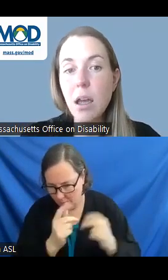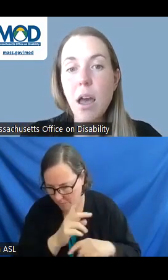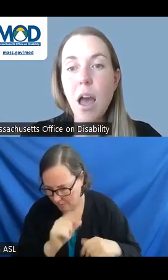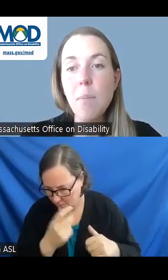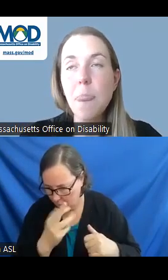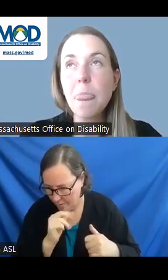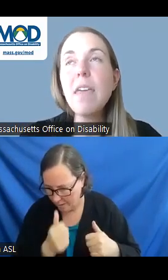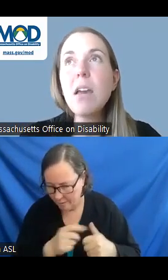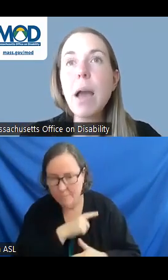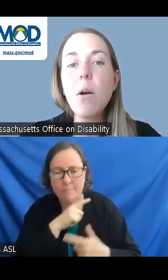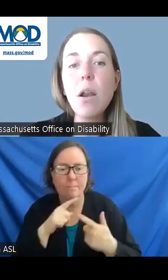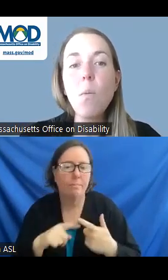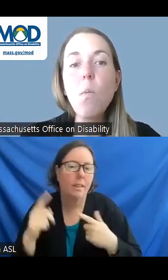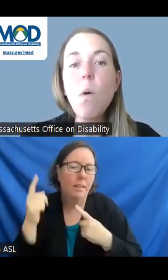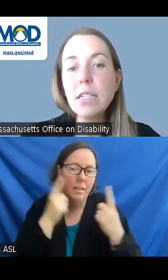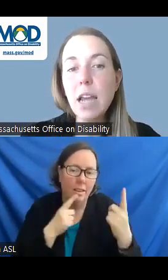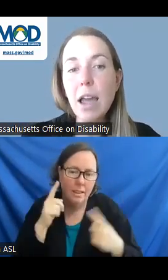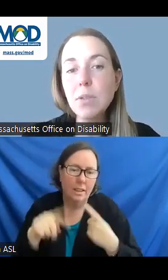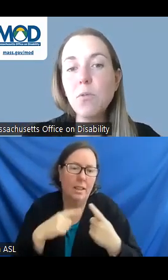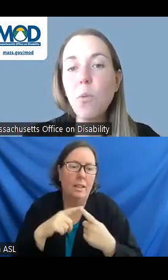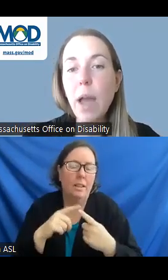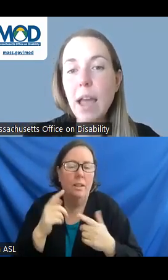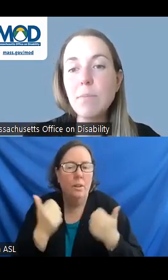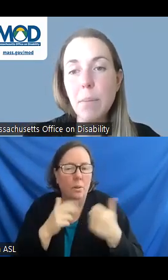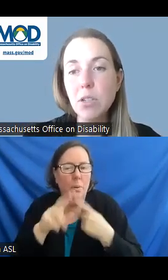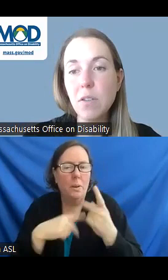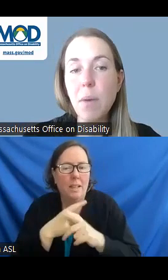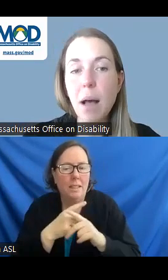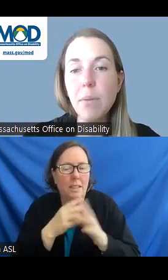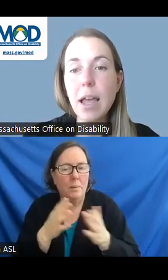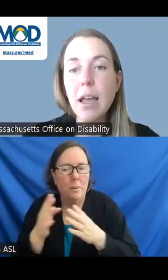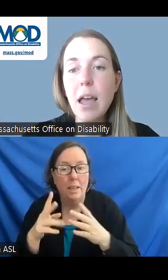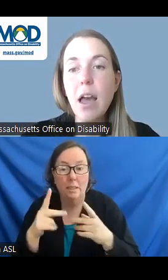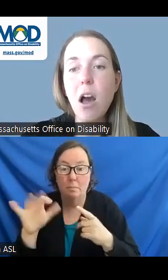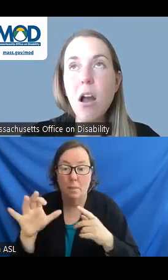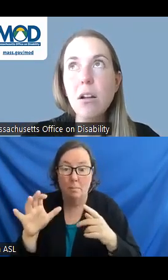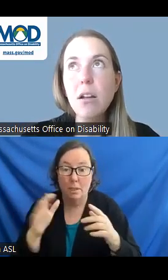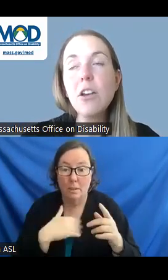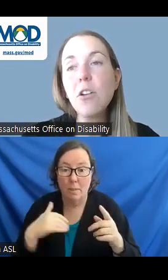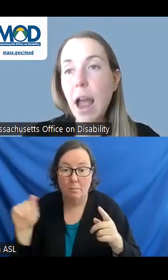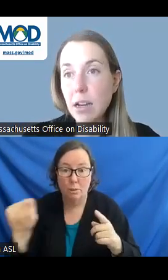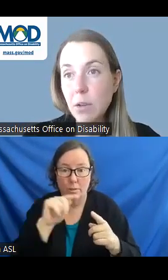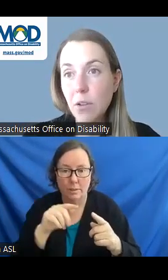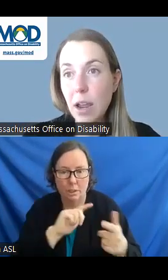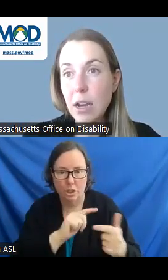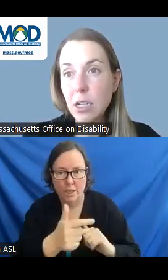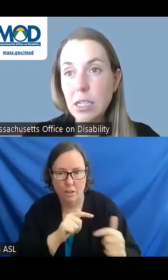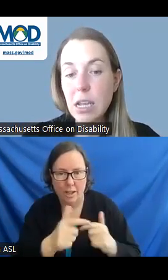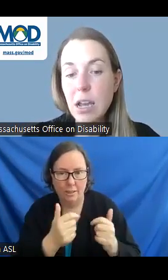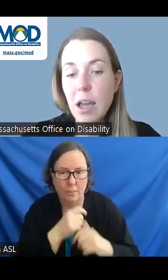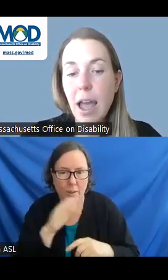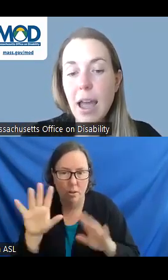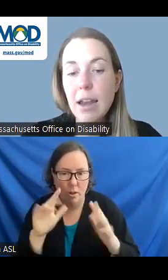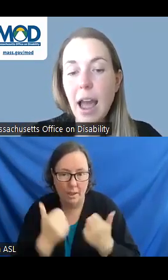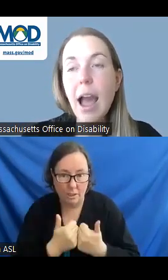disabilities. Think about what types of ways members of the public are interacting with your